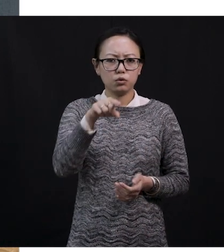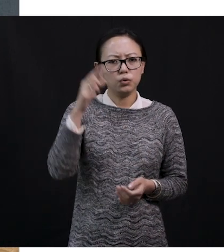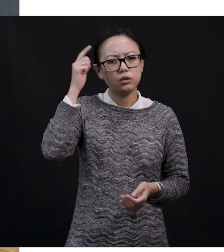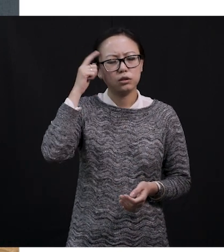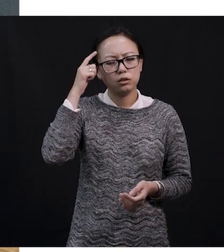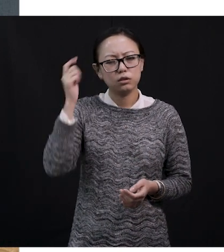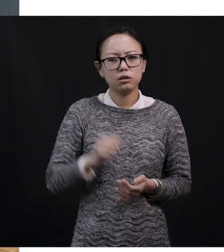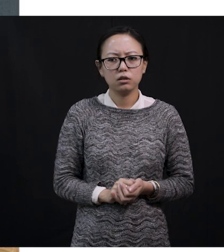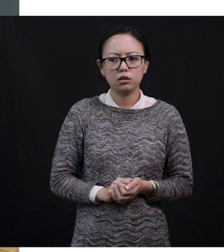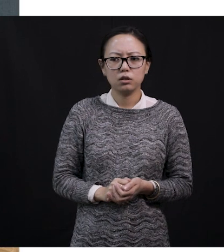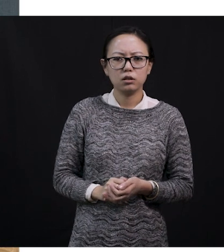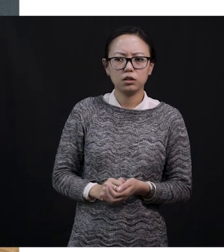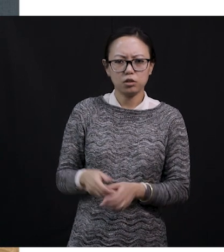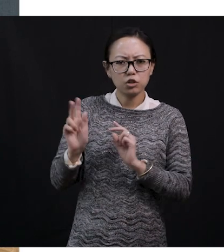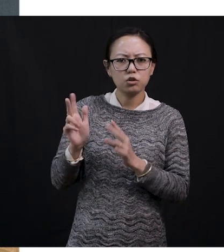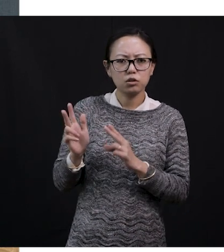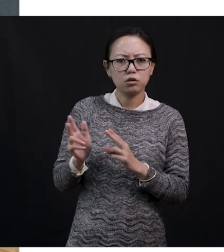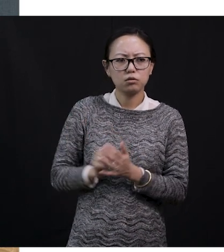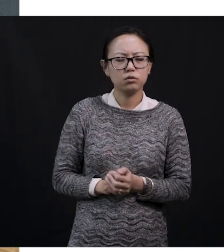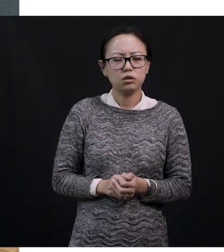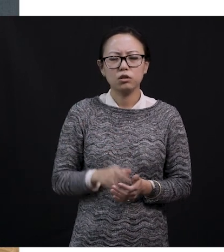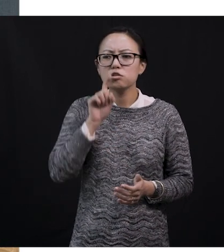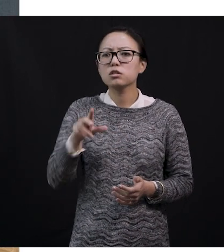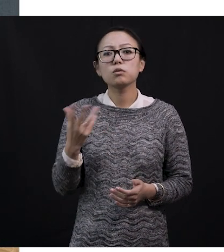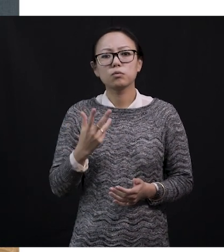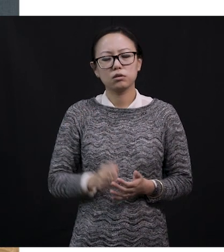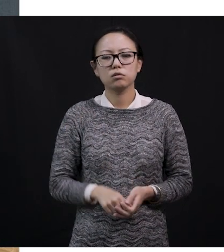his old friend Chuni? What does he has to say? Let's find out.